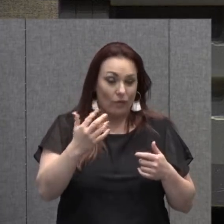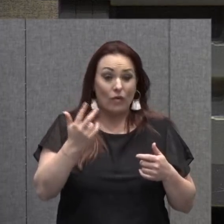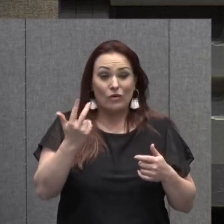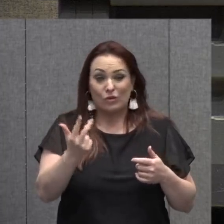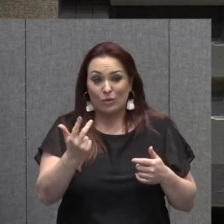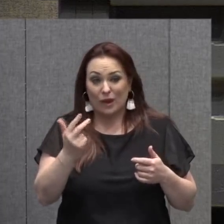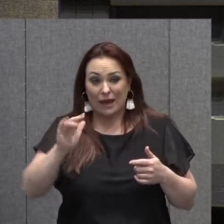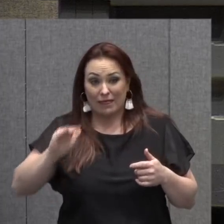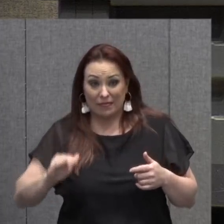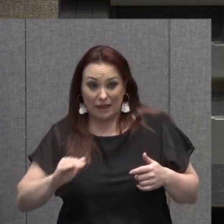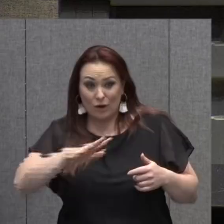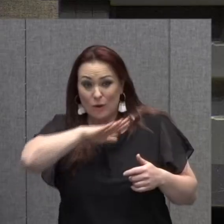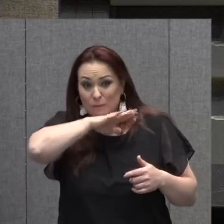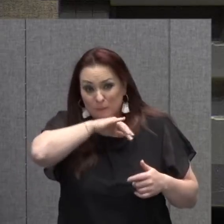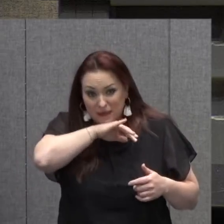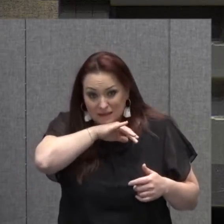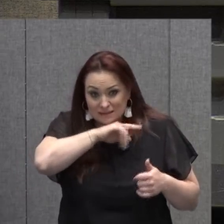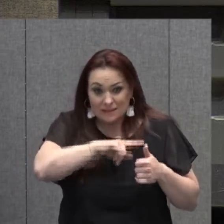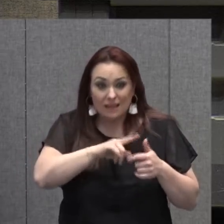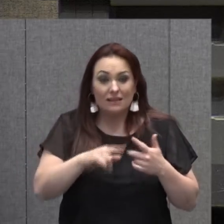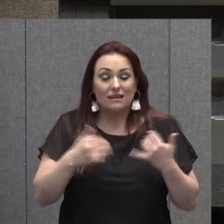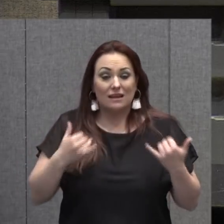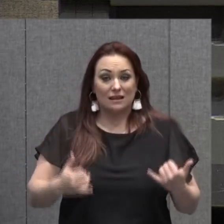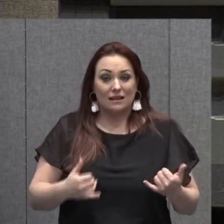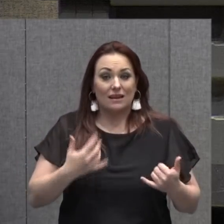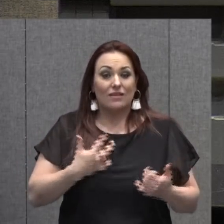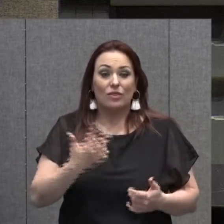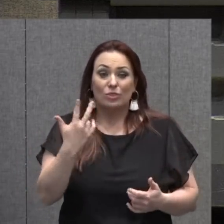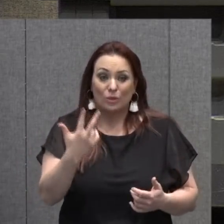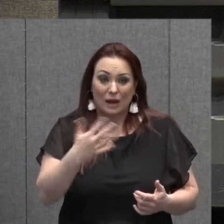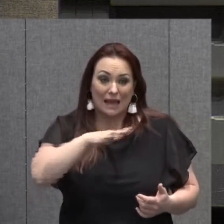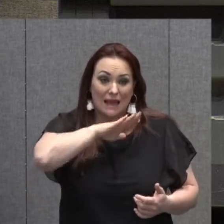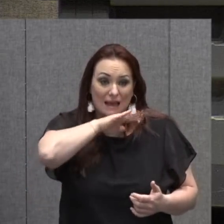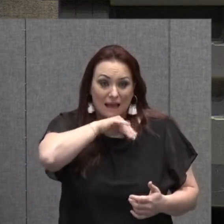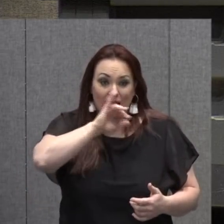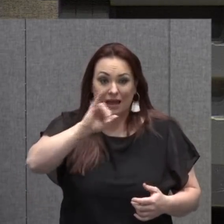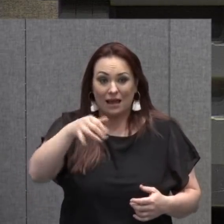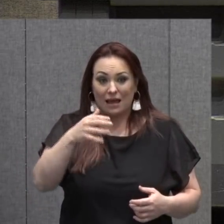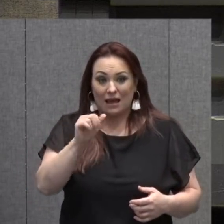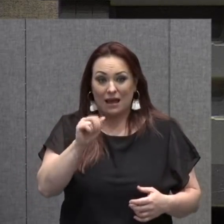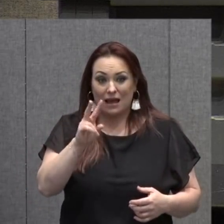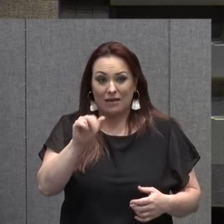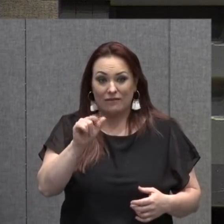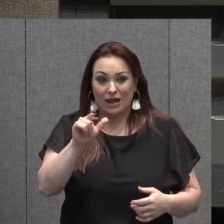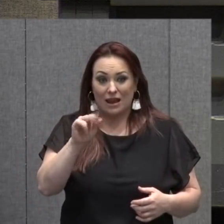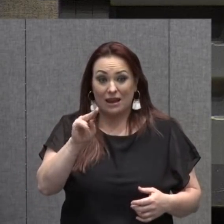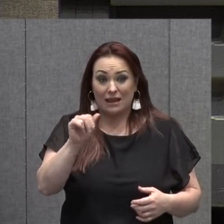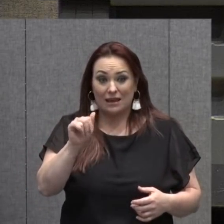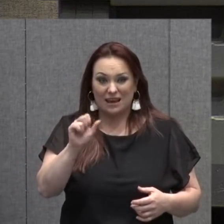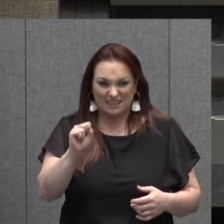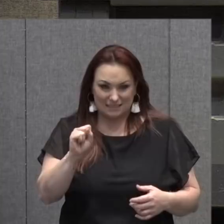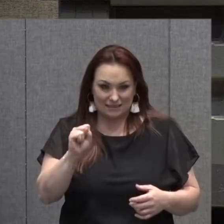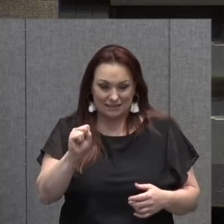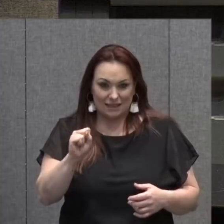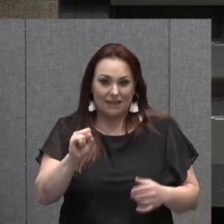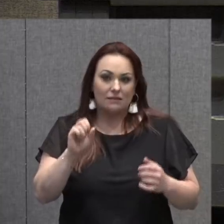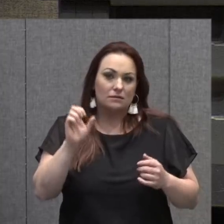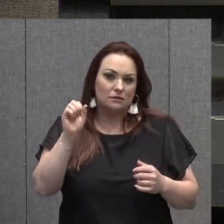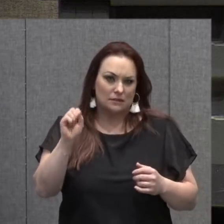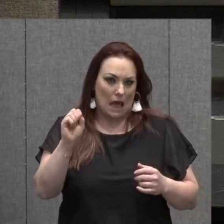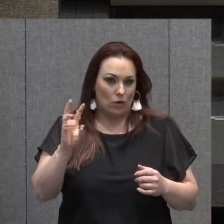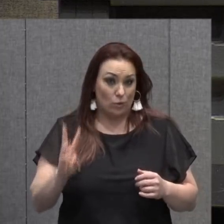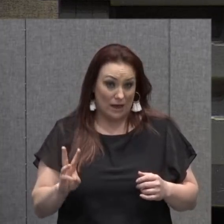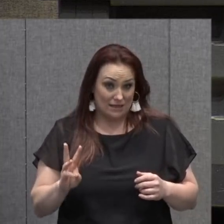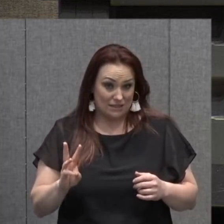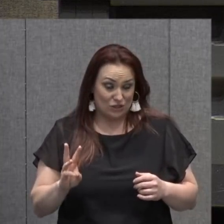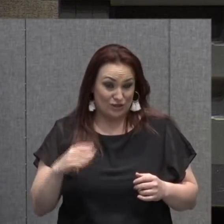that we just read. Well, this is a little twist. You're going to meet the three javelinas. And it's a southwestern, these are